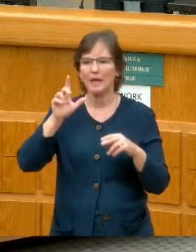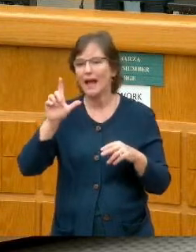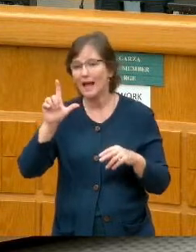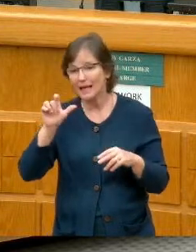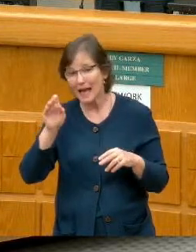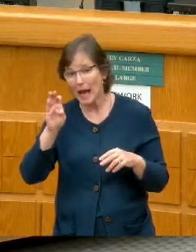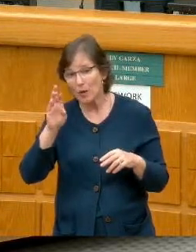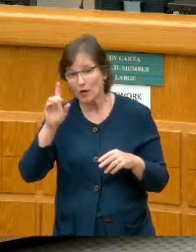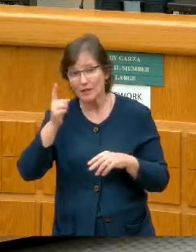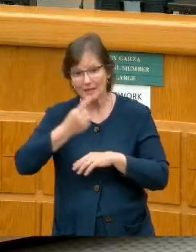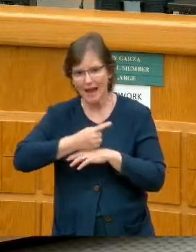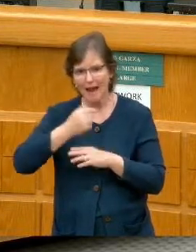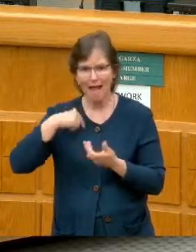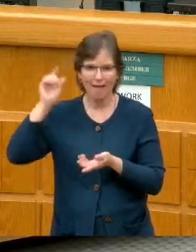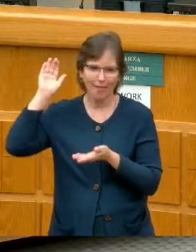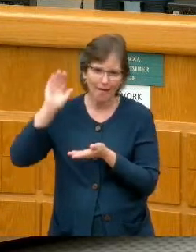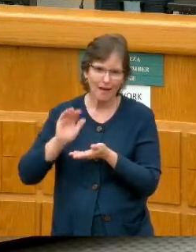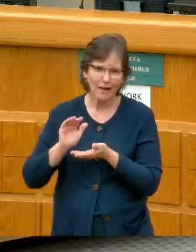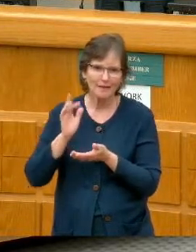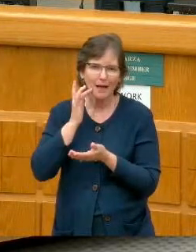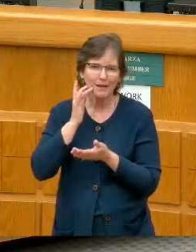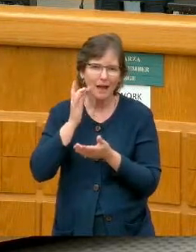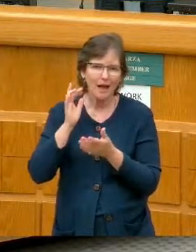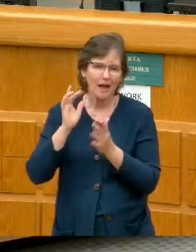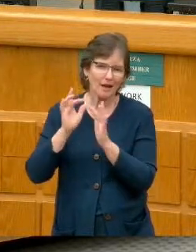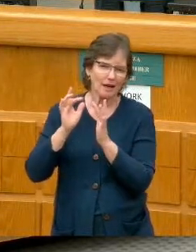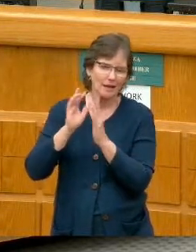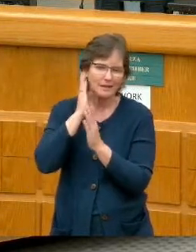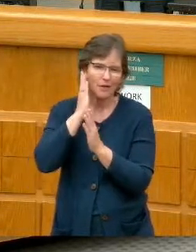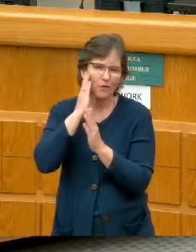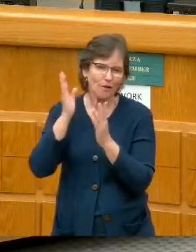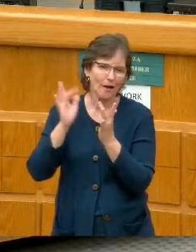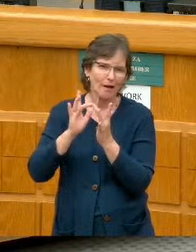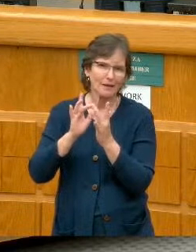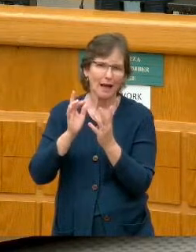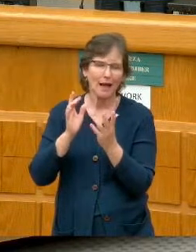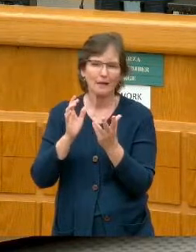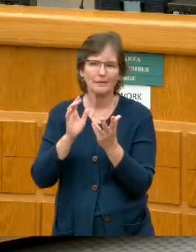at 75% of normal on an average day in February.